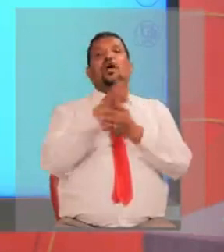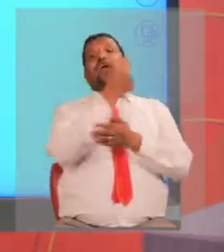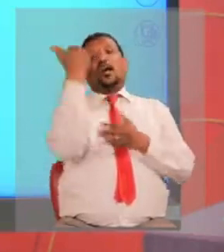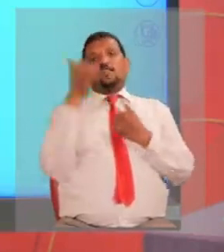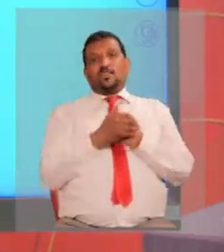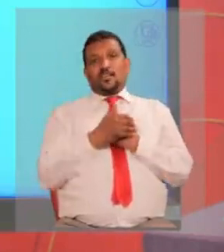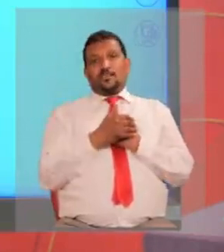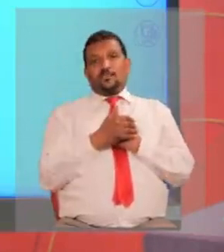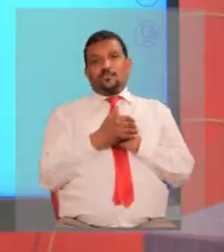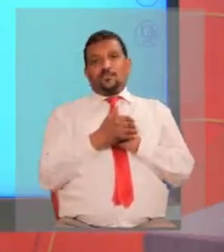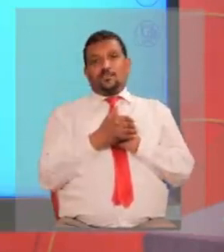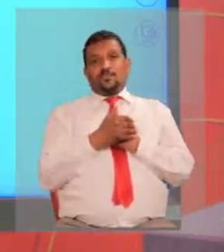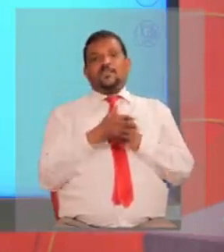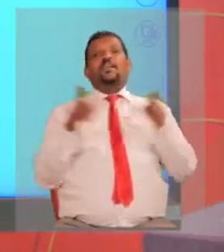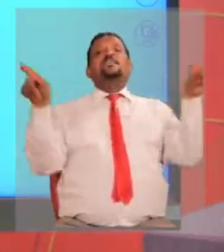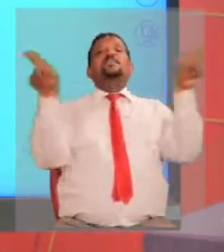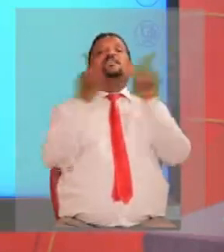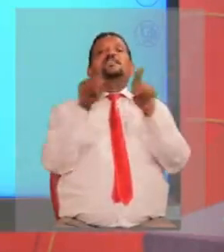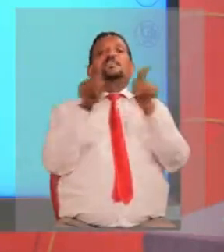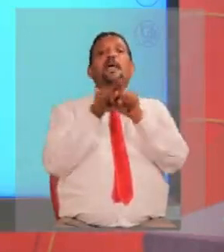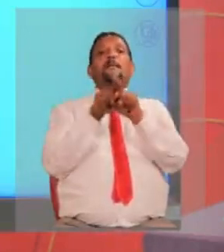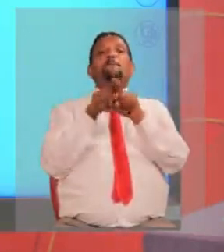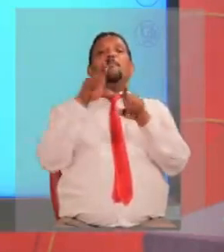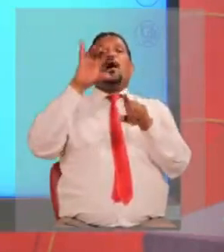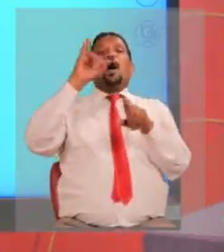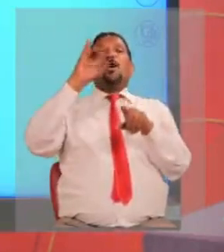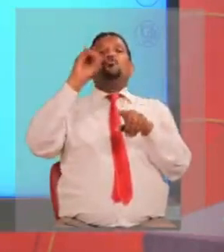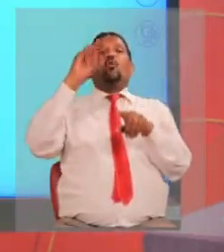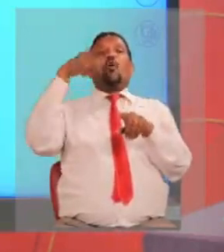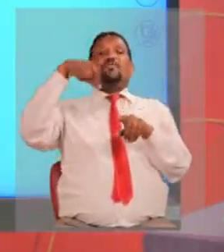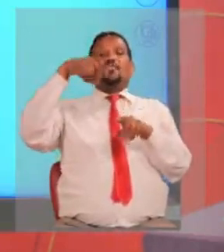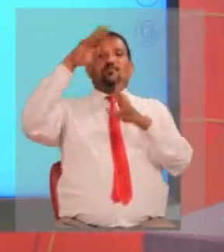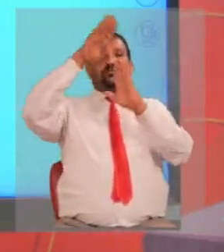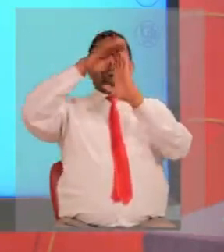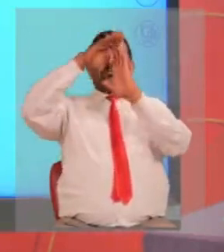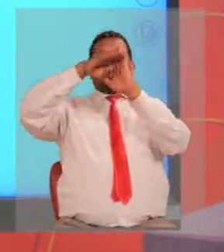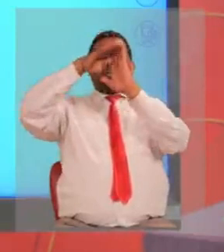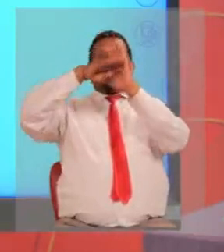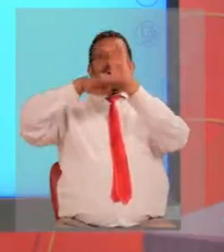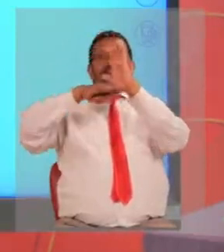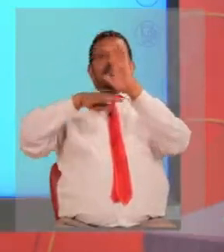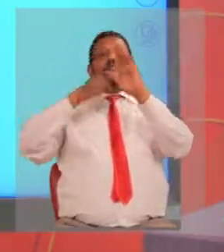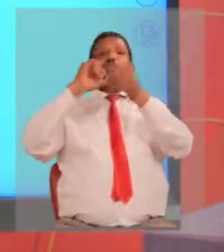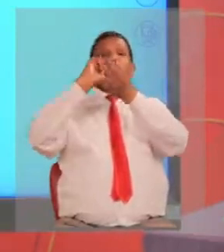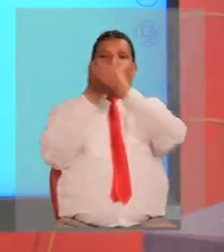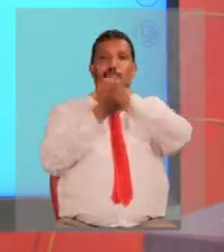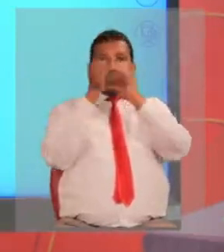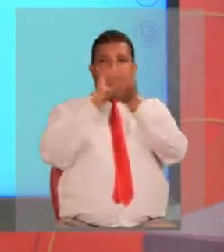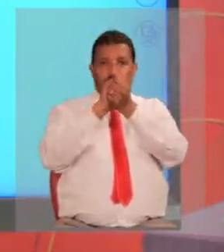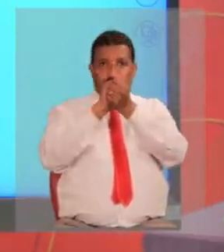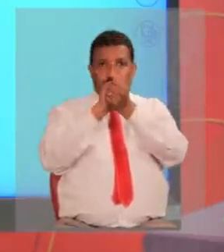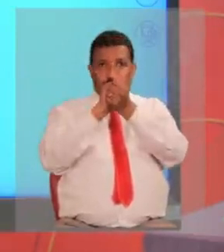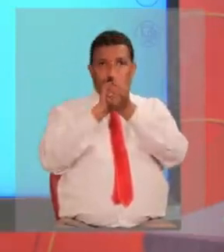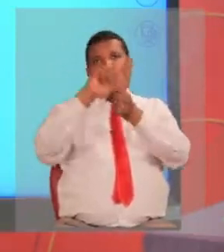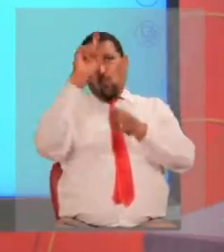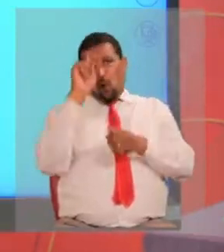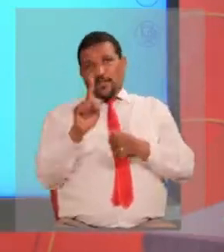another on the same isoquant tends to decline. First, we substituted